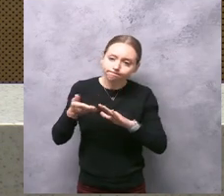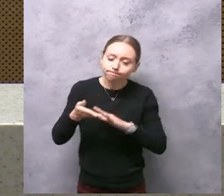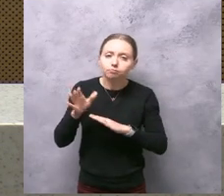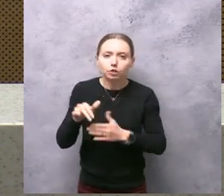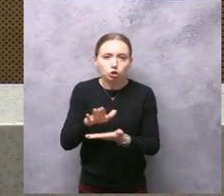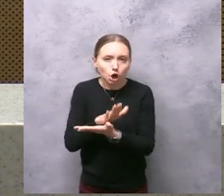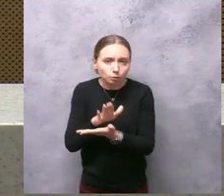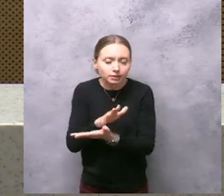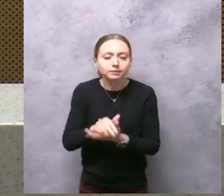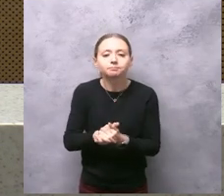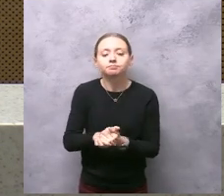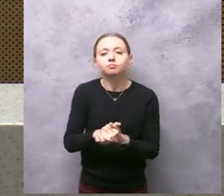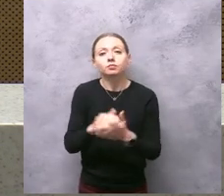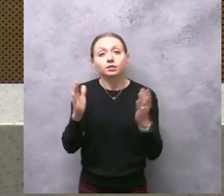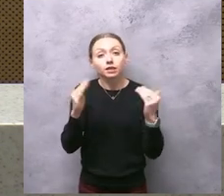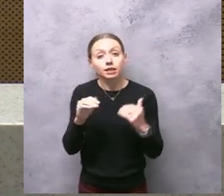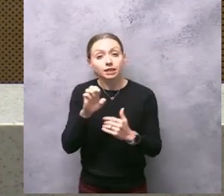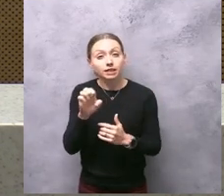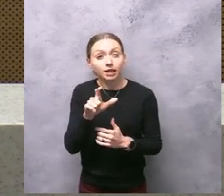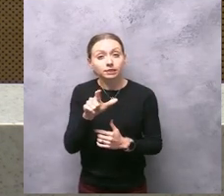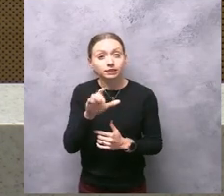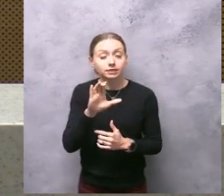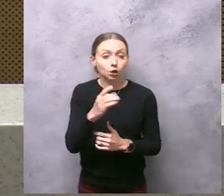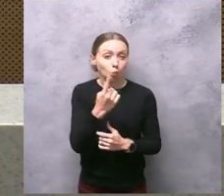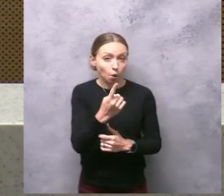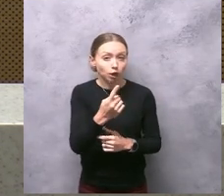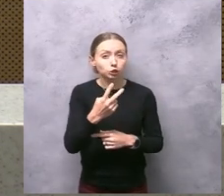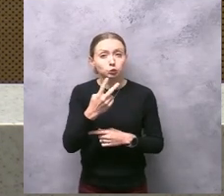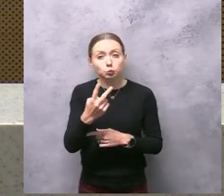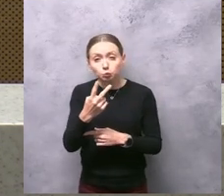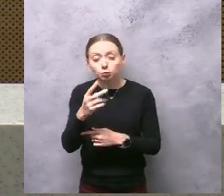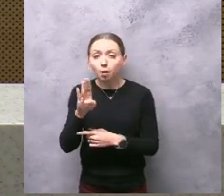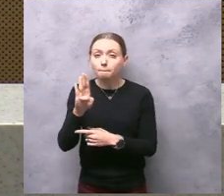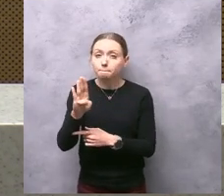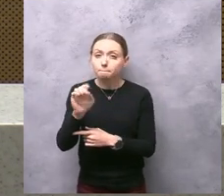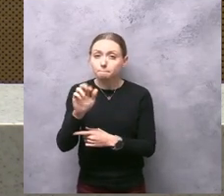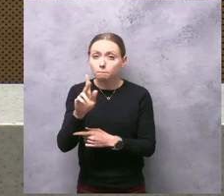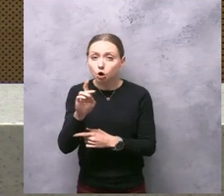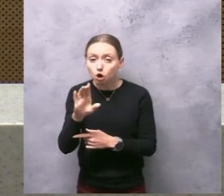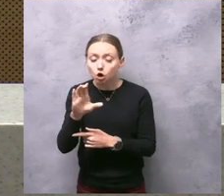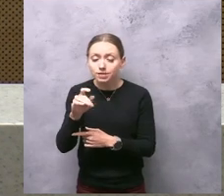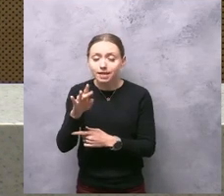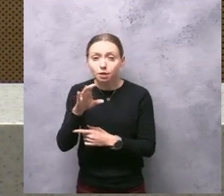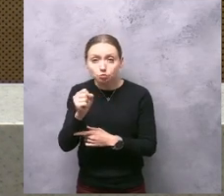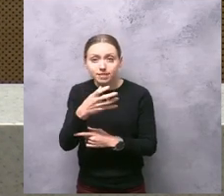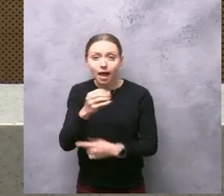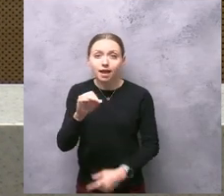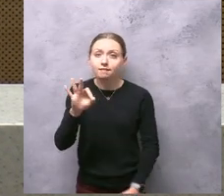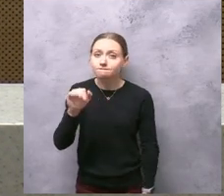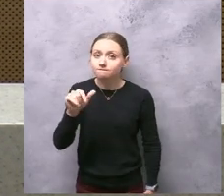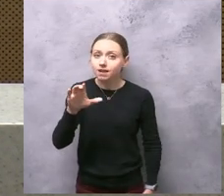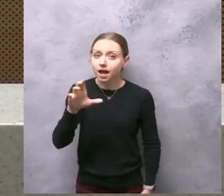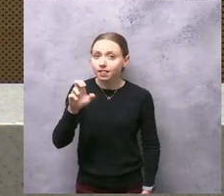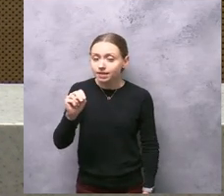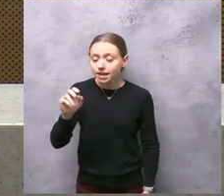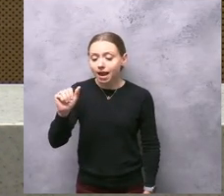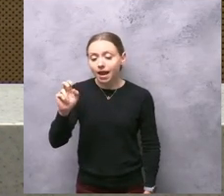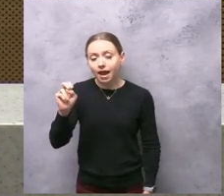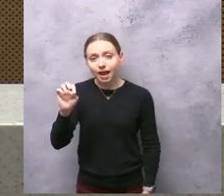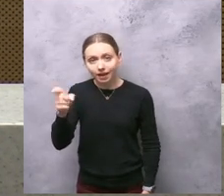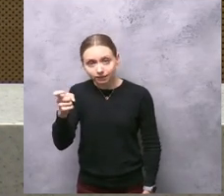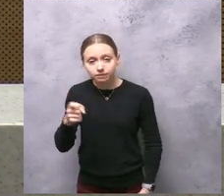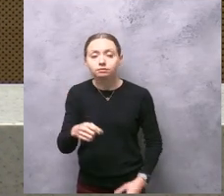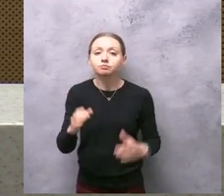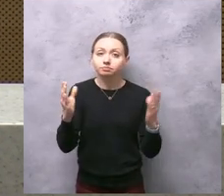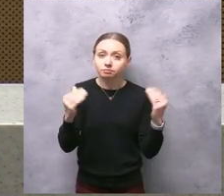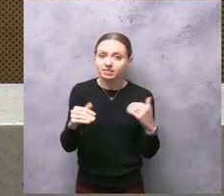6D2, ELC 1, ELC 2, ELC Barker Cypress and Falcon Annex. 6E, the board consider